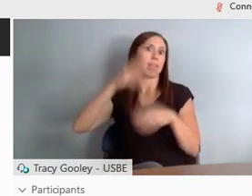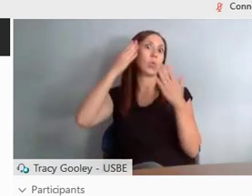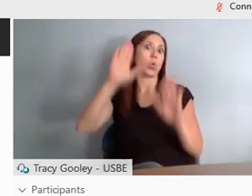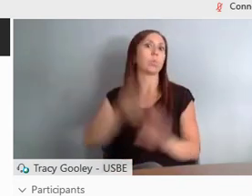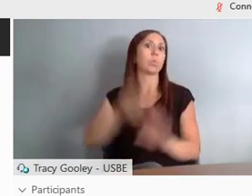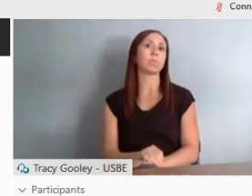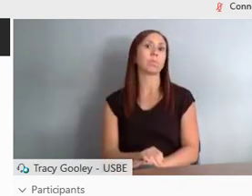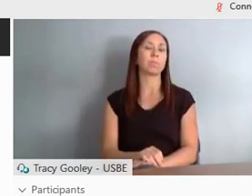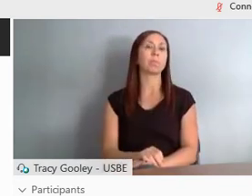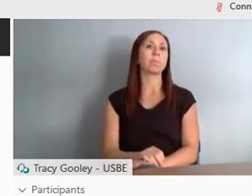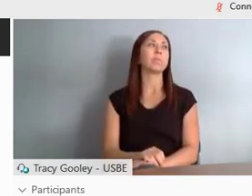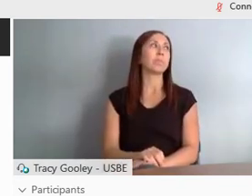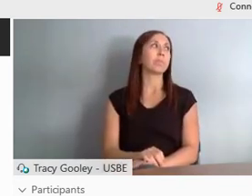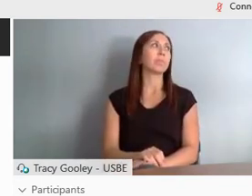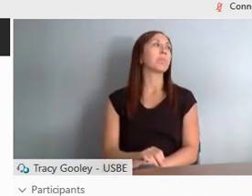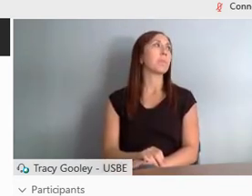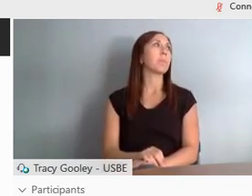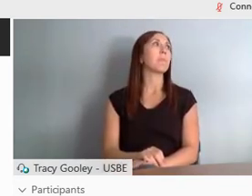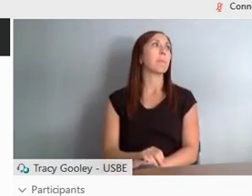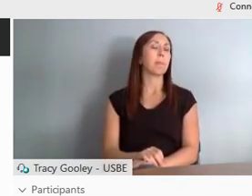that.